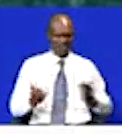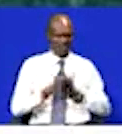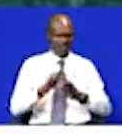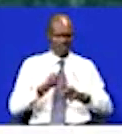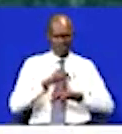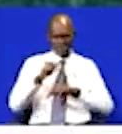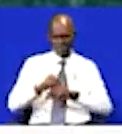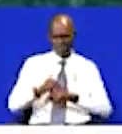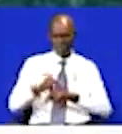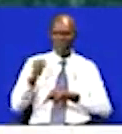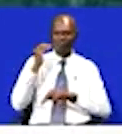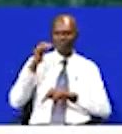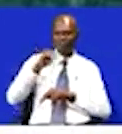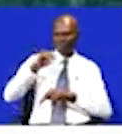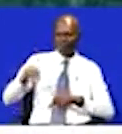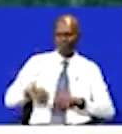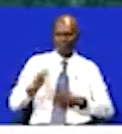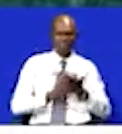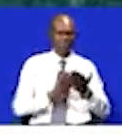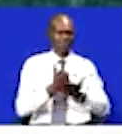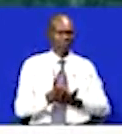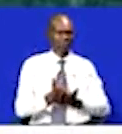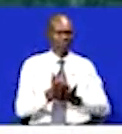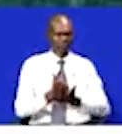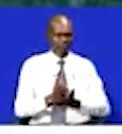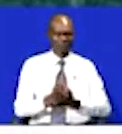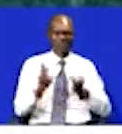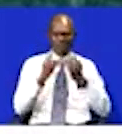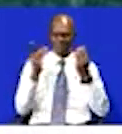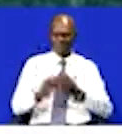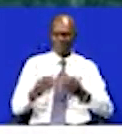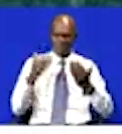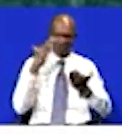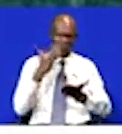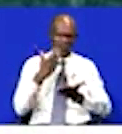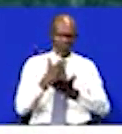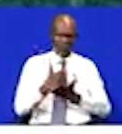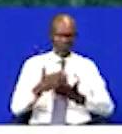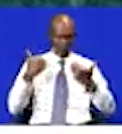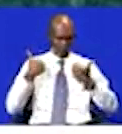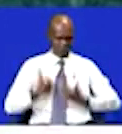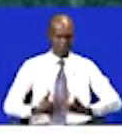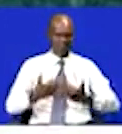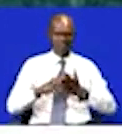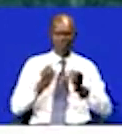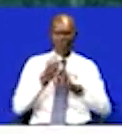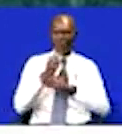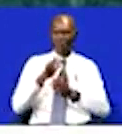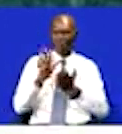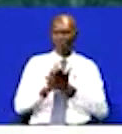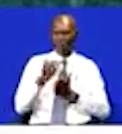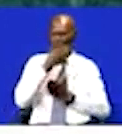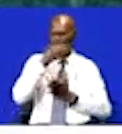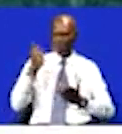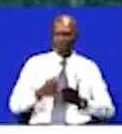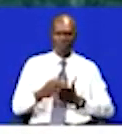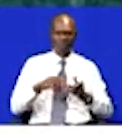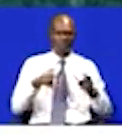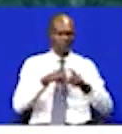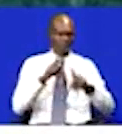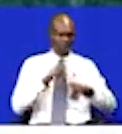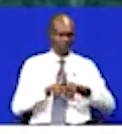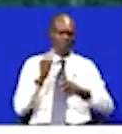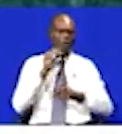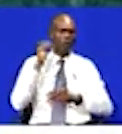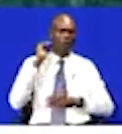piny owacho mano ma kaunti kokalo e bad migao mano mar rito ratich oganda osingo mano mar bero kuonde maket koda